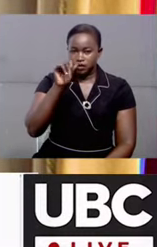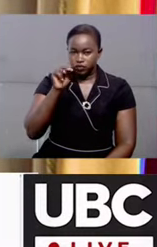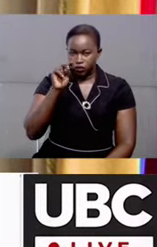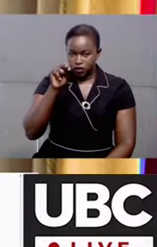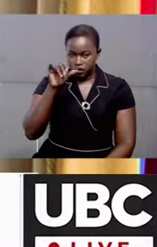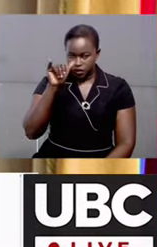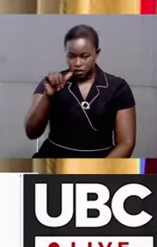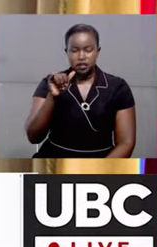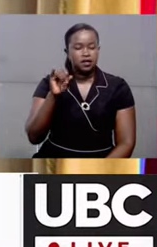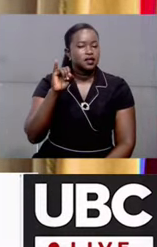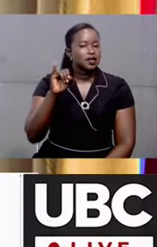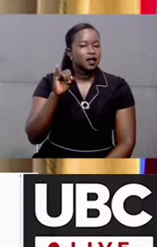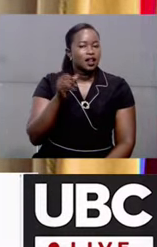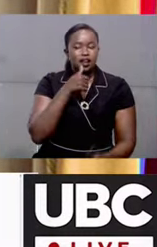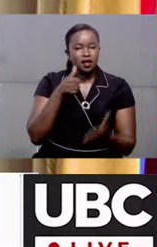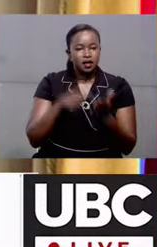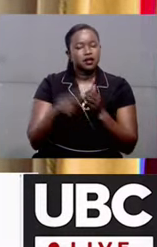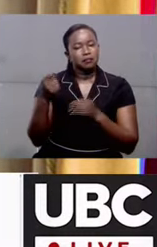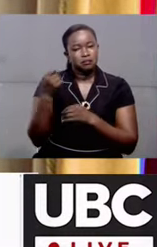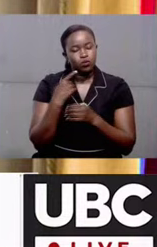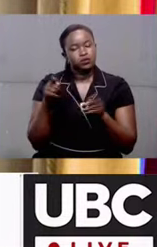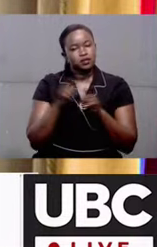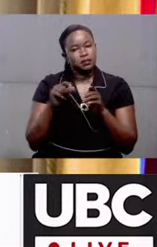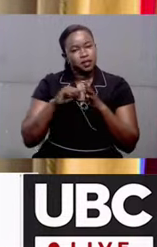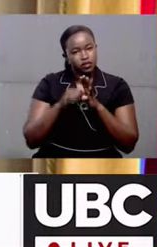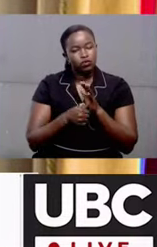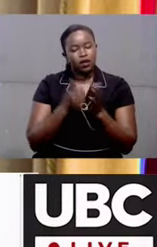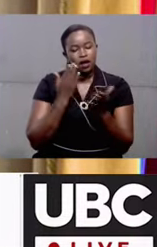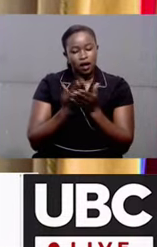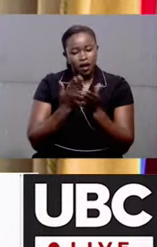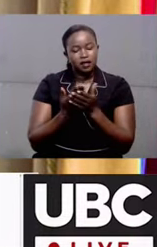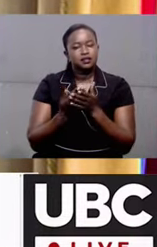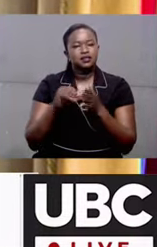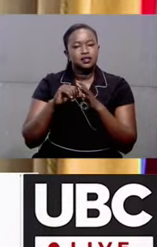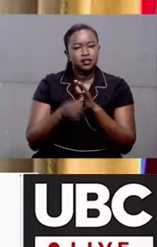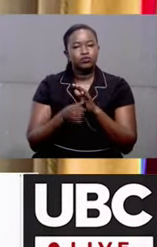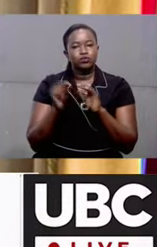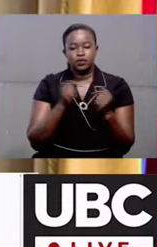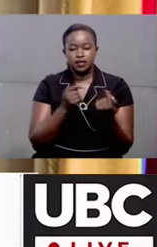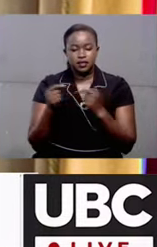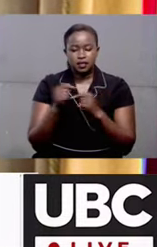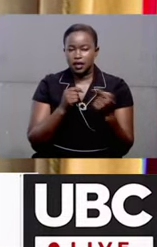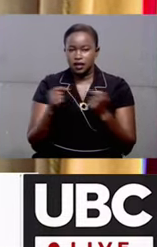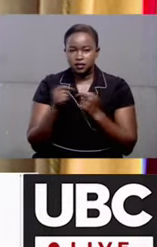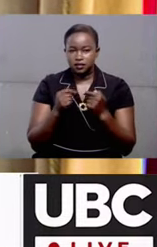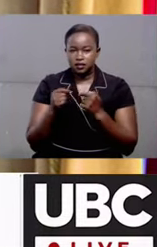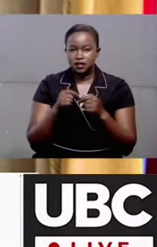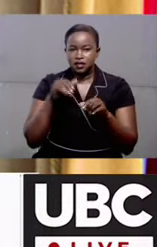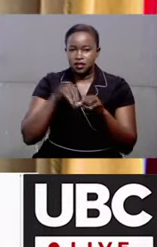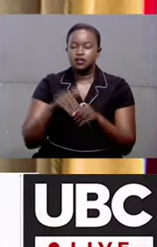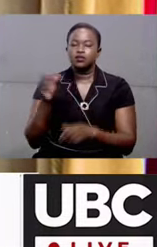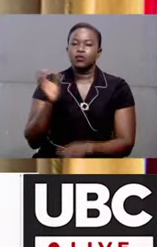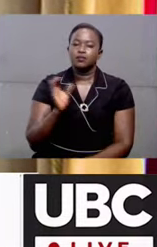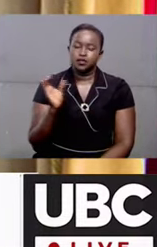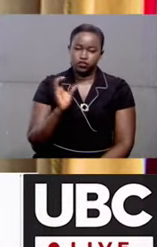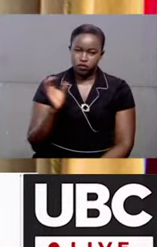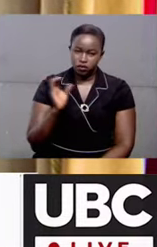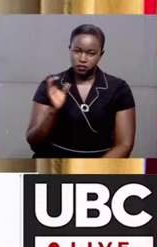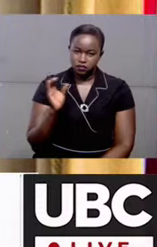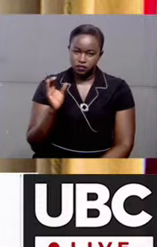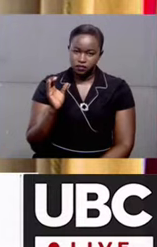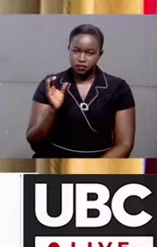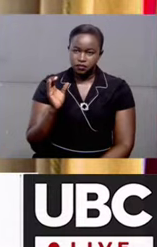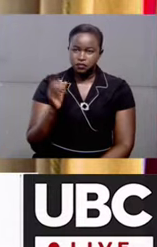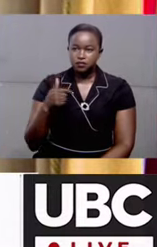issues and asked that we should discuss the issues in the commission.